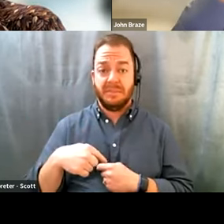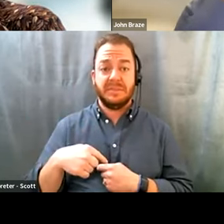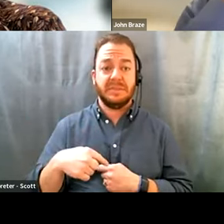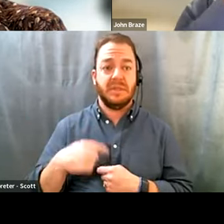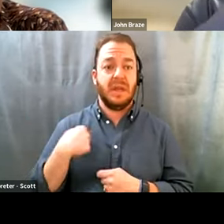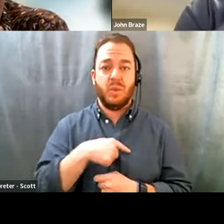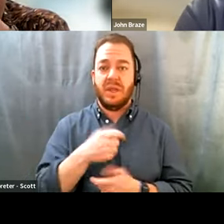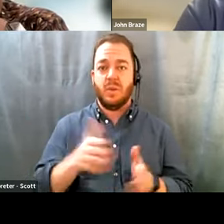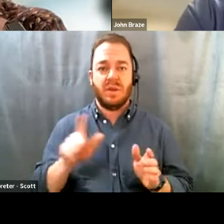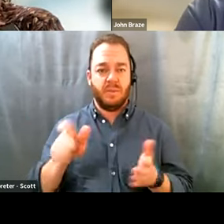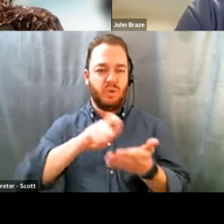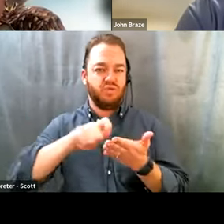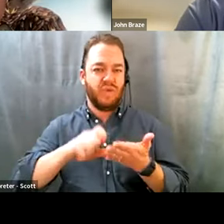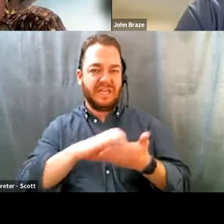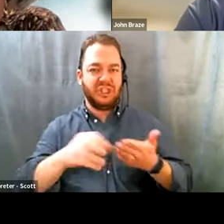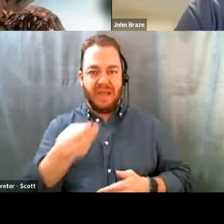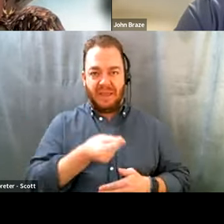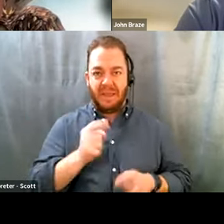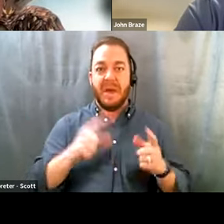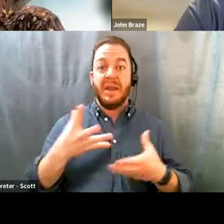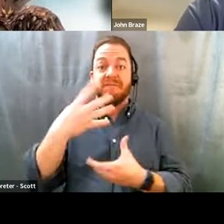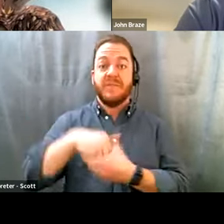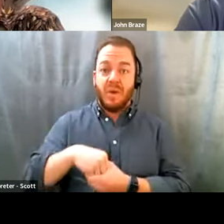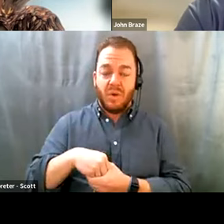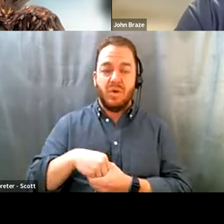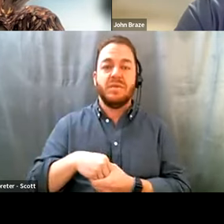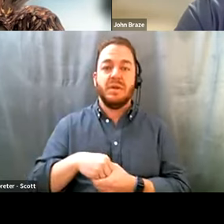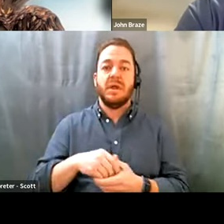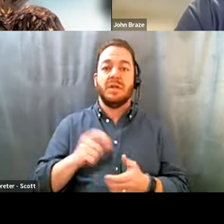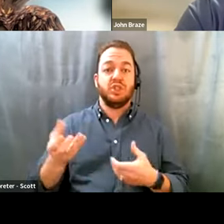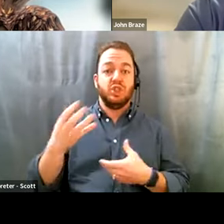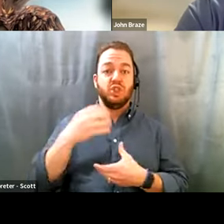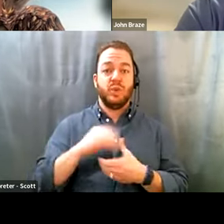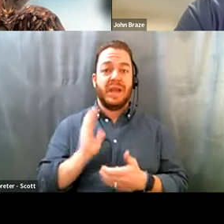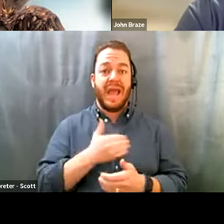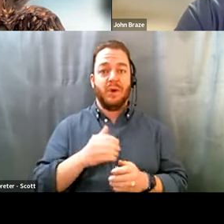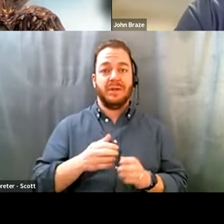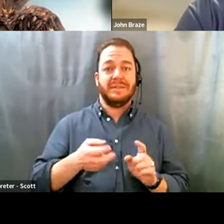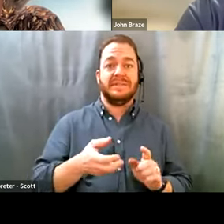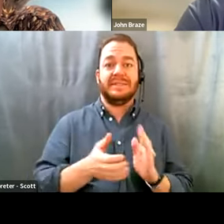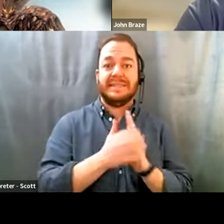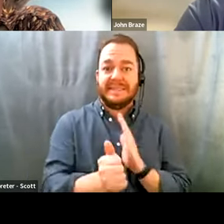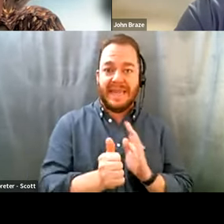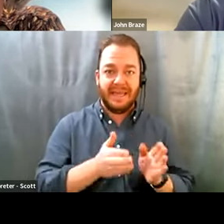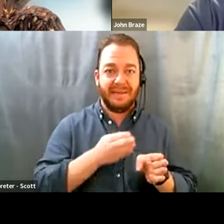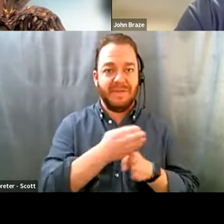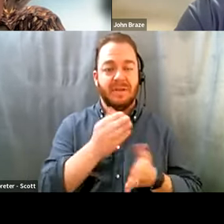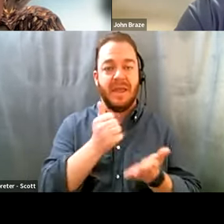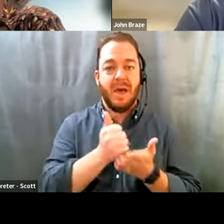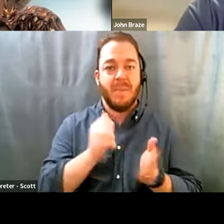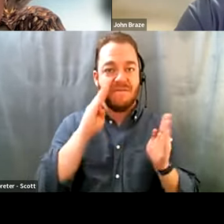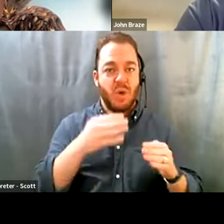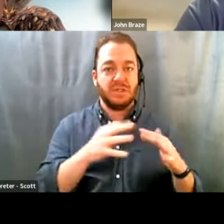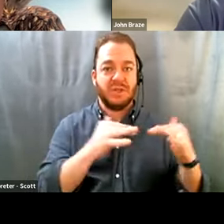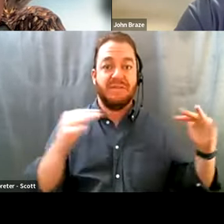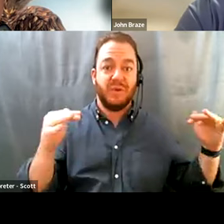write a check. We want them to really get involved and to either join our talent pillar and help us specifically focus on diversifying